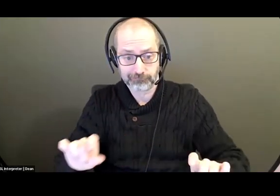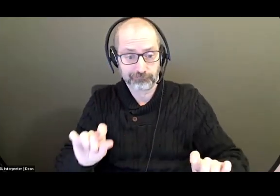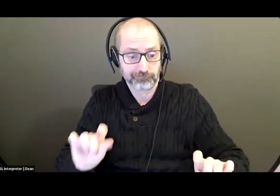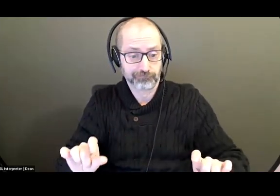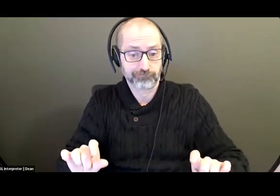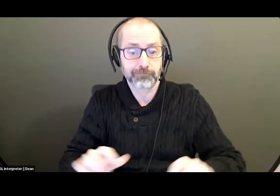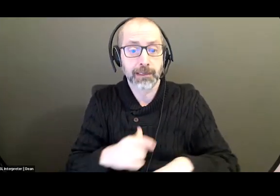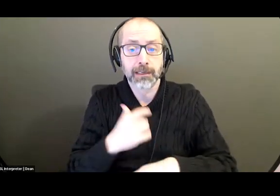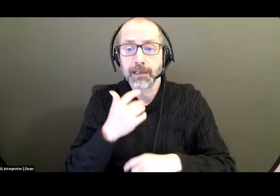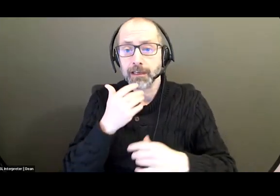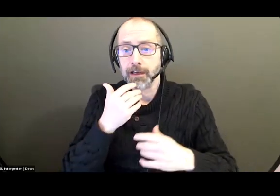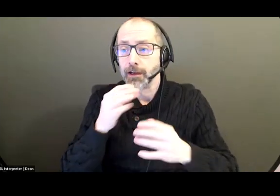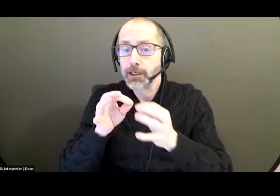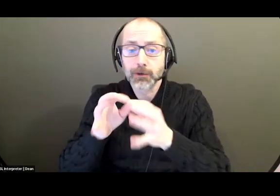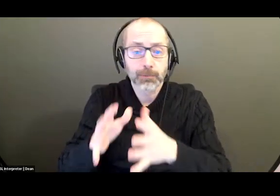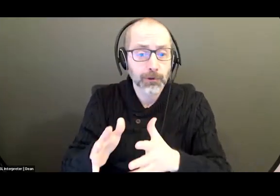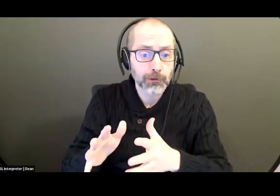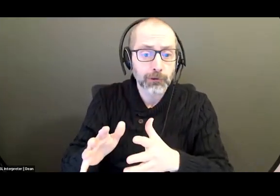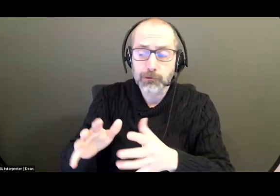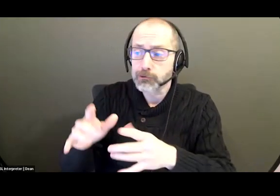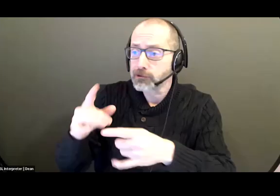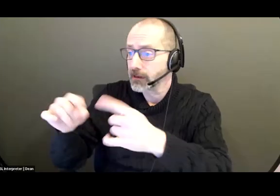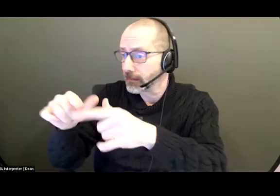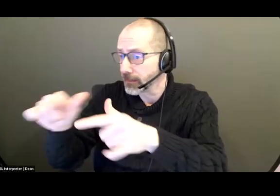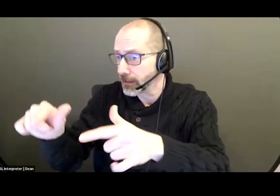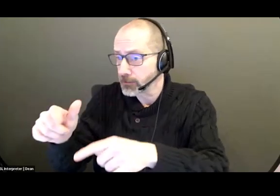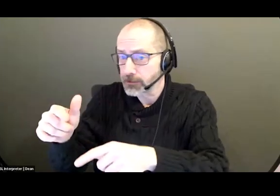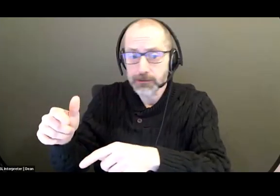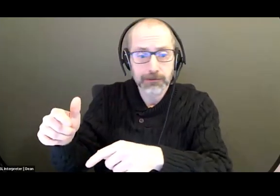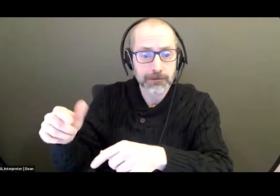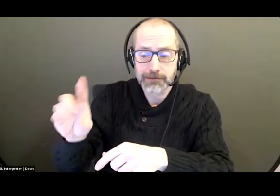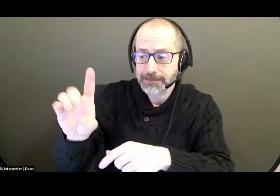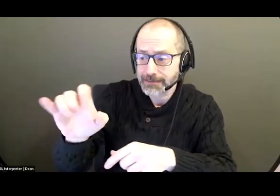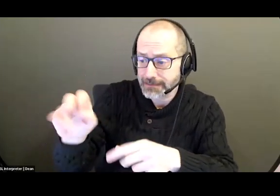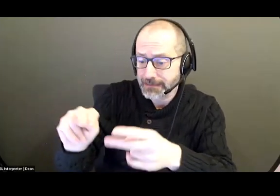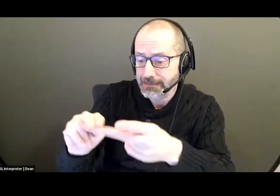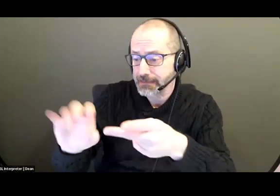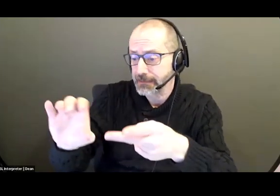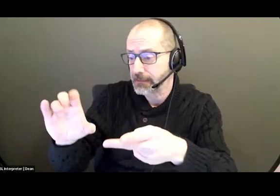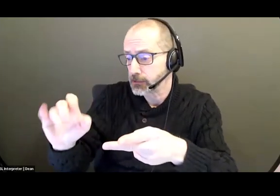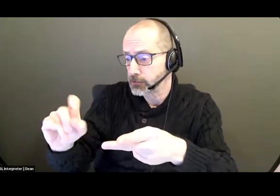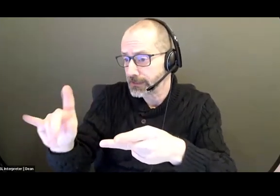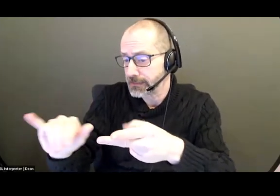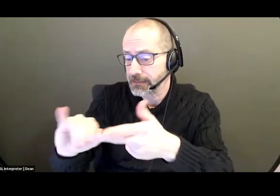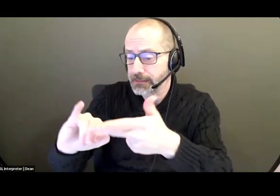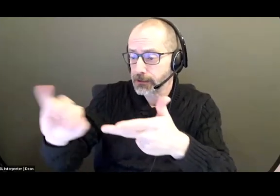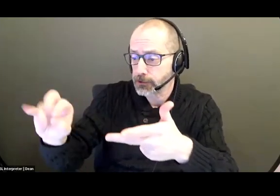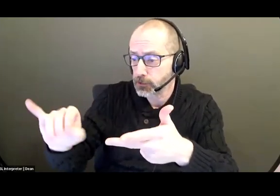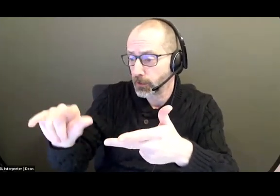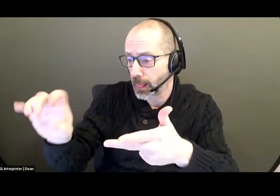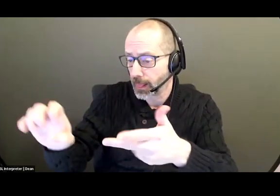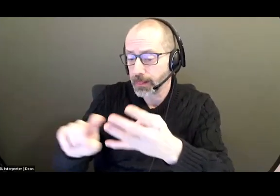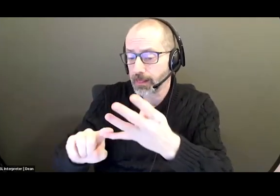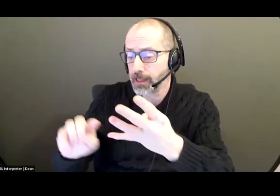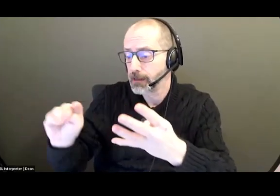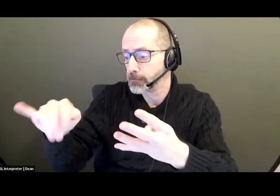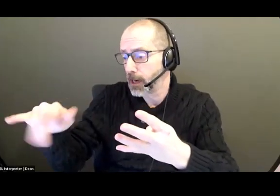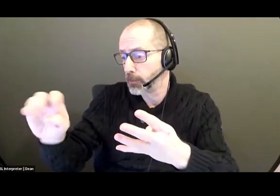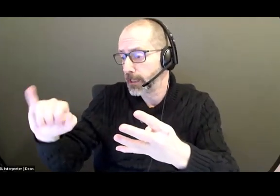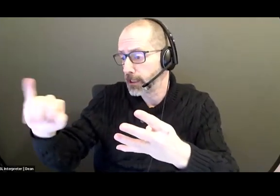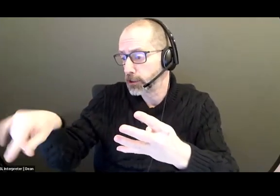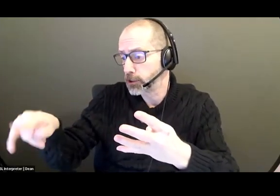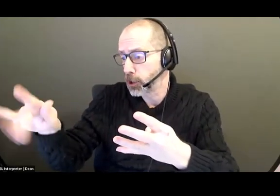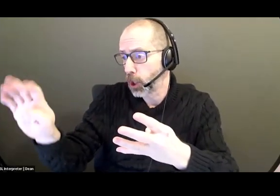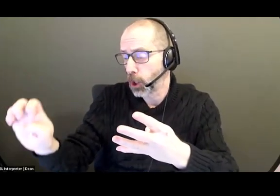button, again, as shown on the screen. I want to thank all of our interpreters today, including our sign language